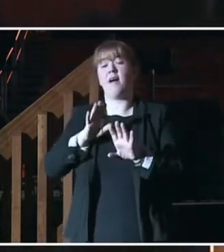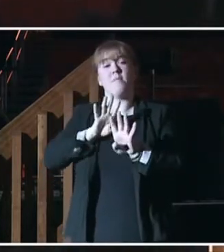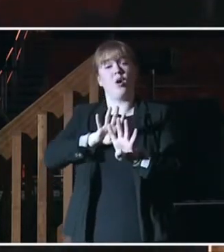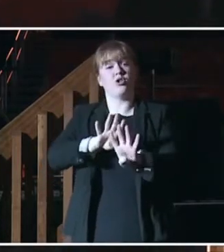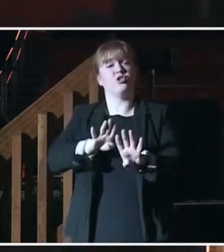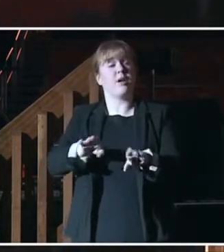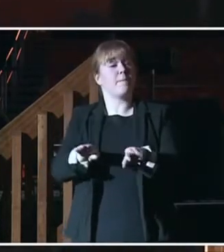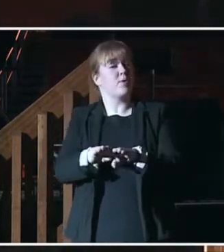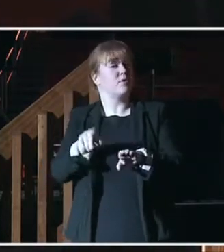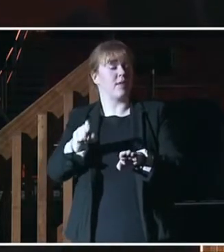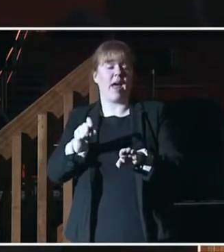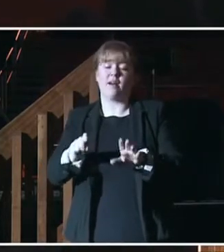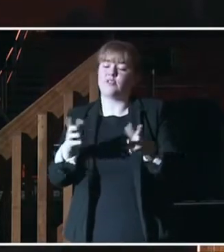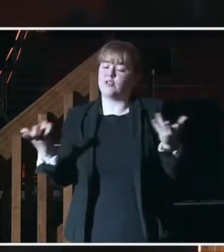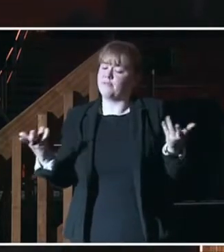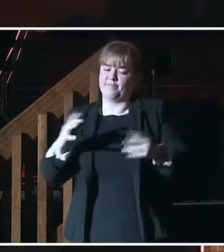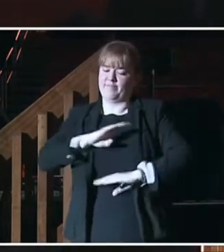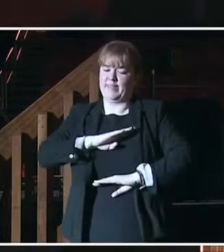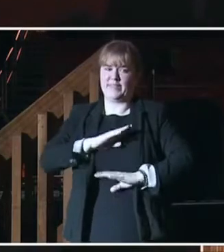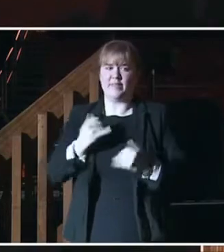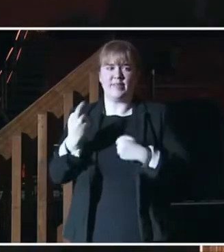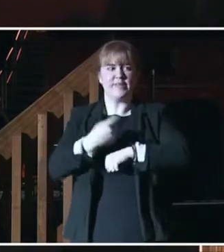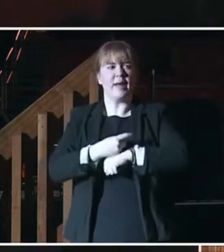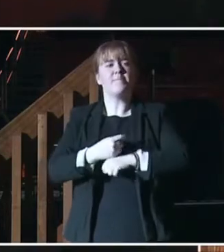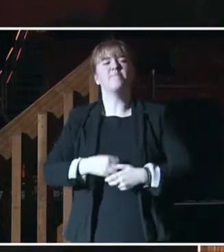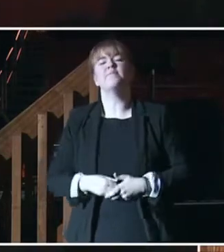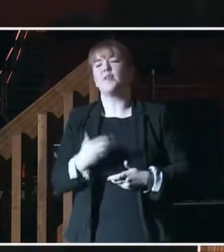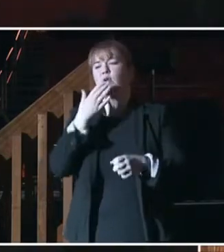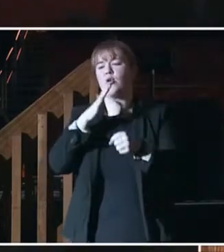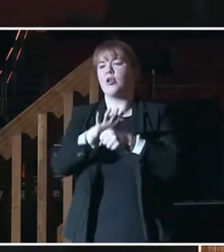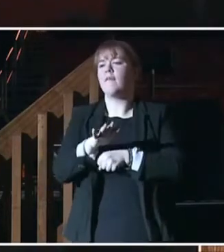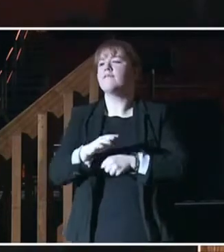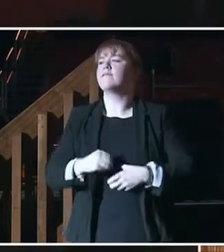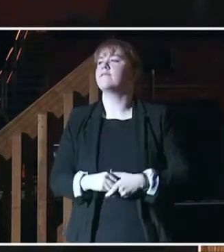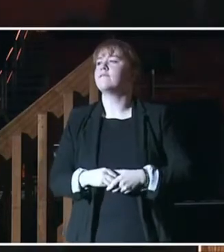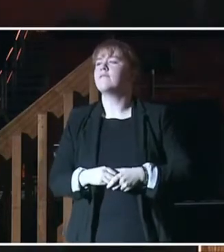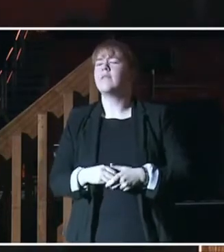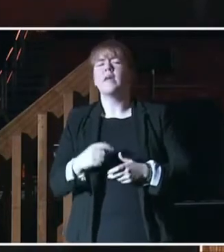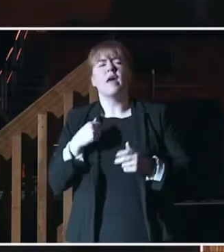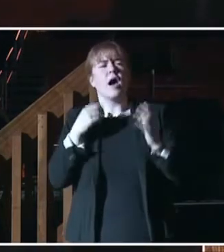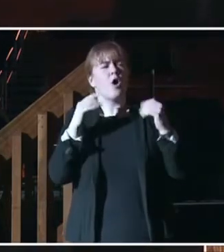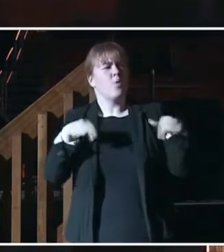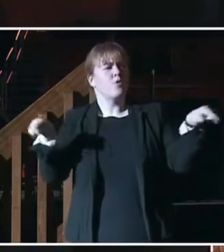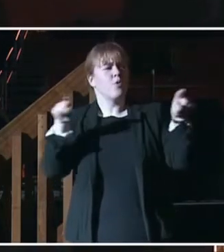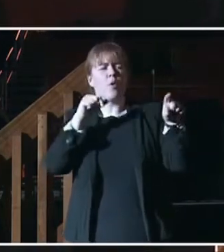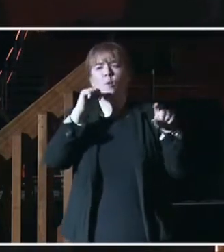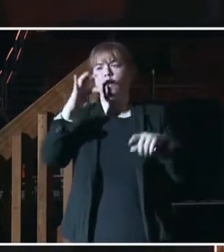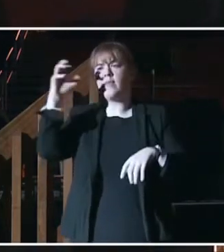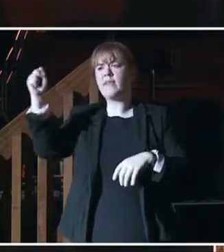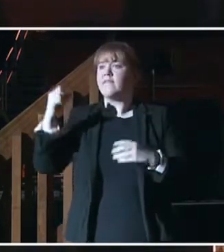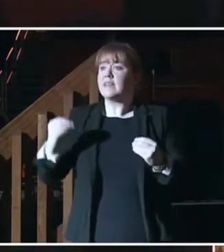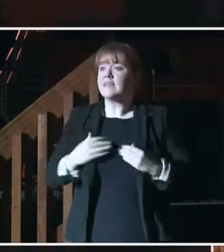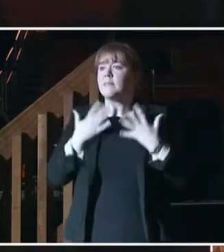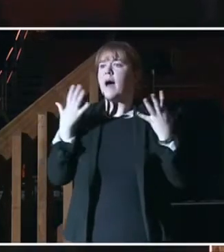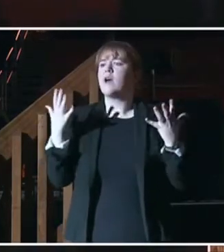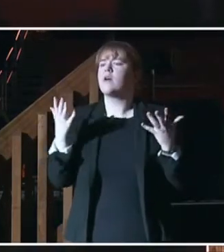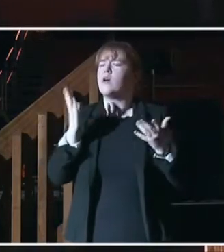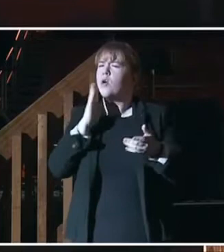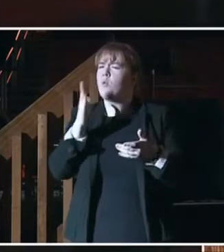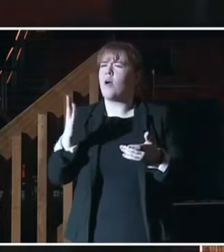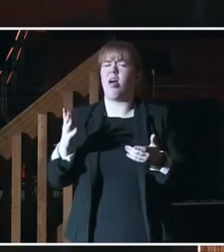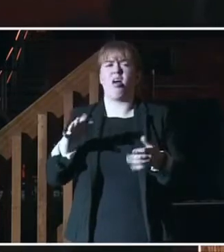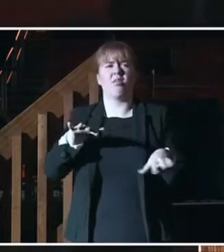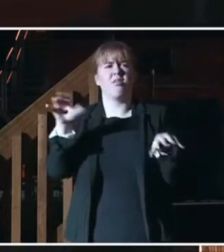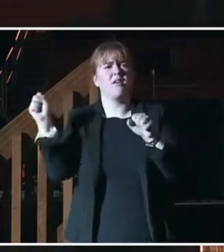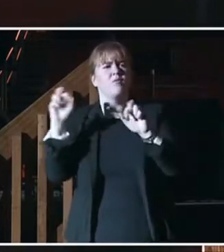have to suffice today. And I hope that, again, you all won't just leave inspired, but you'll leave ready to actually